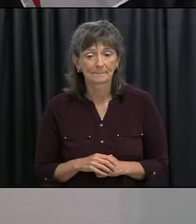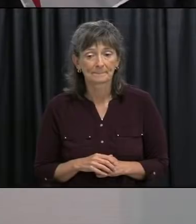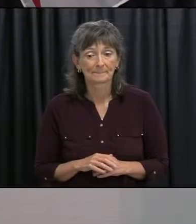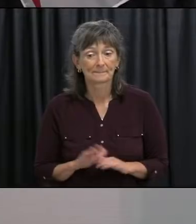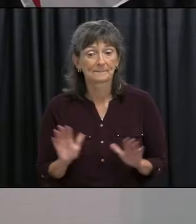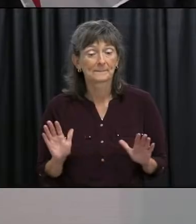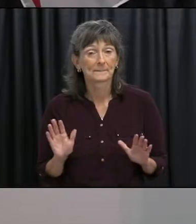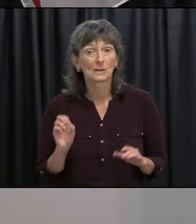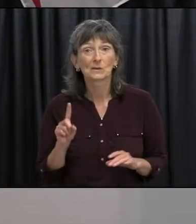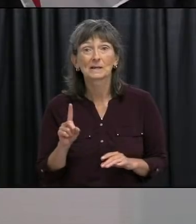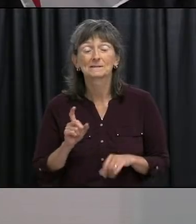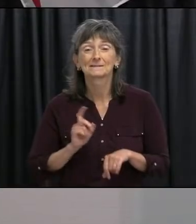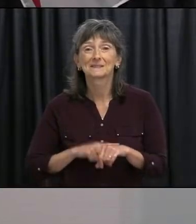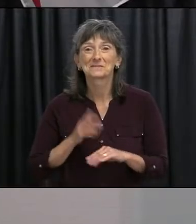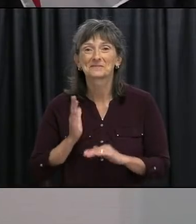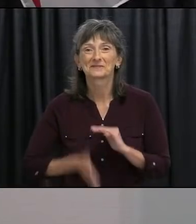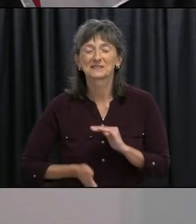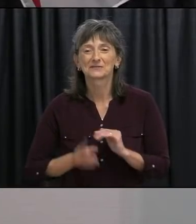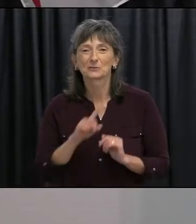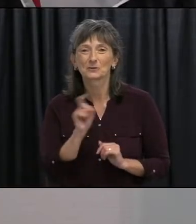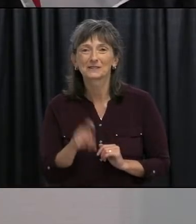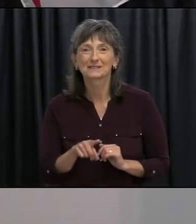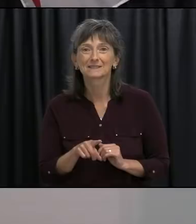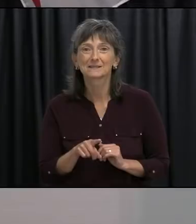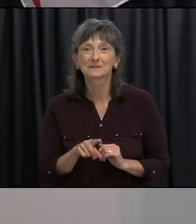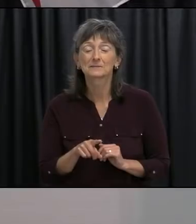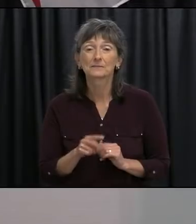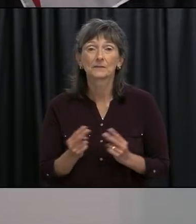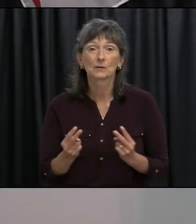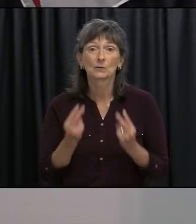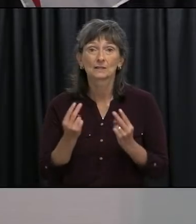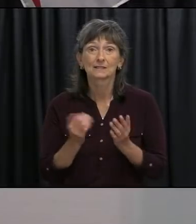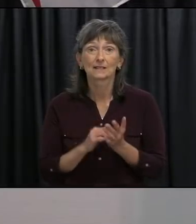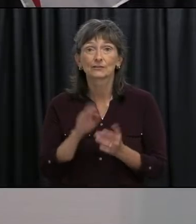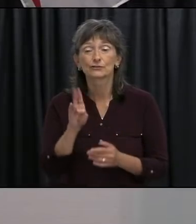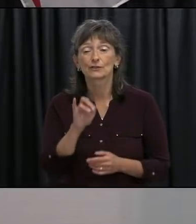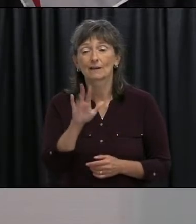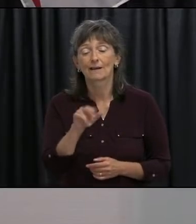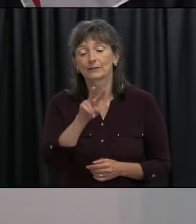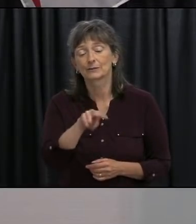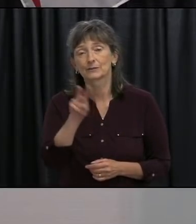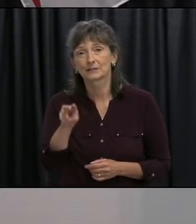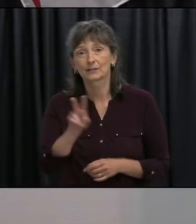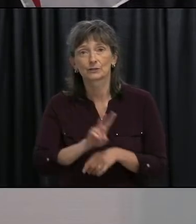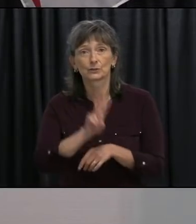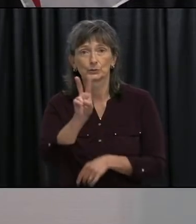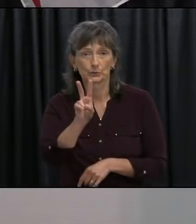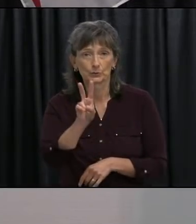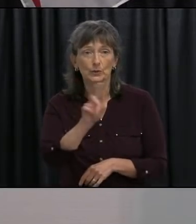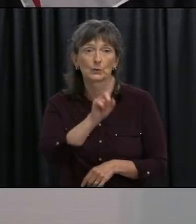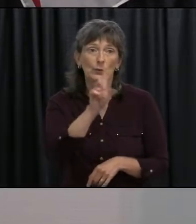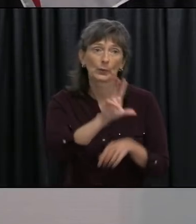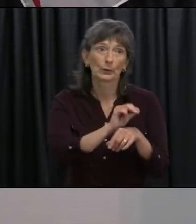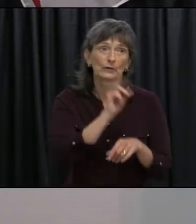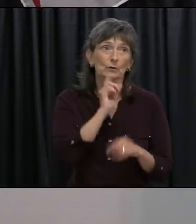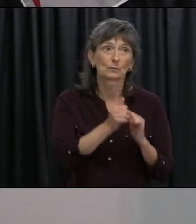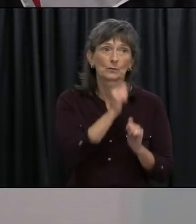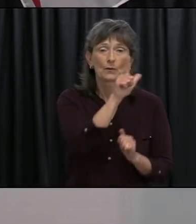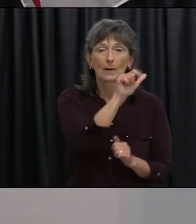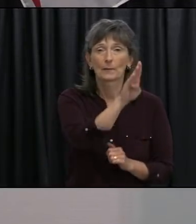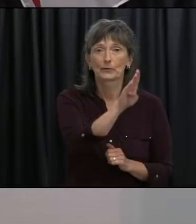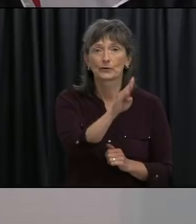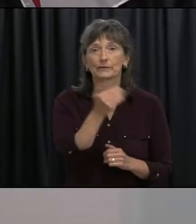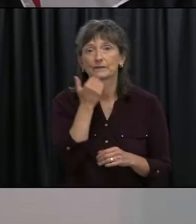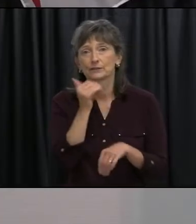Well, folks, the time for questions has ended, and we invite you to join us again on July 22nd at 2 p.m., 1:30 in most of Labrador. Have a great